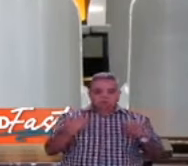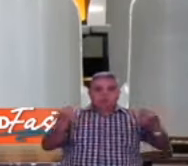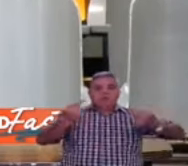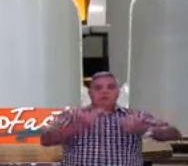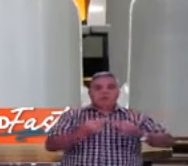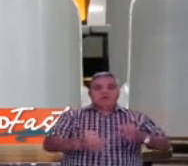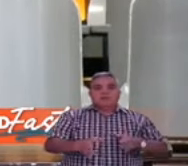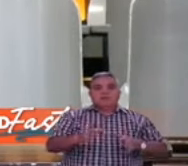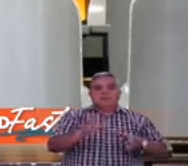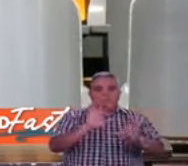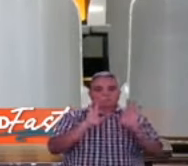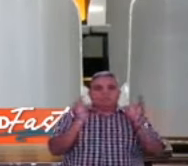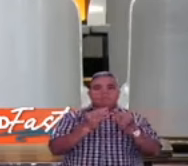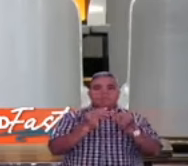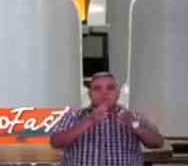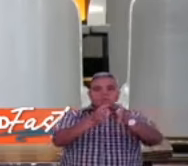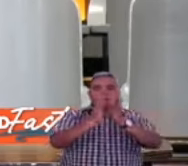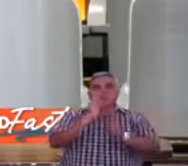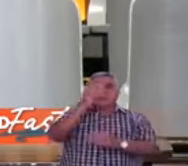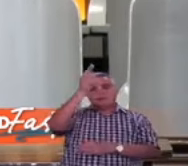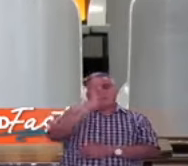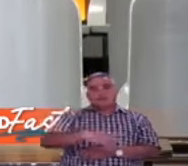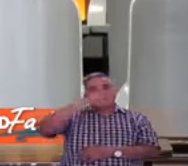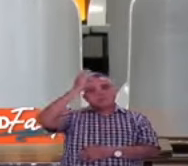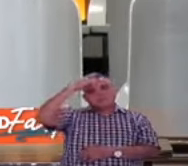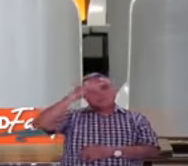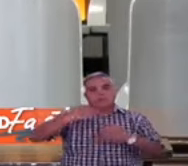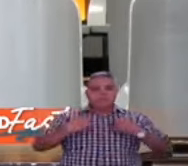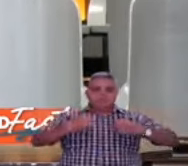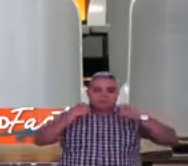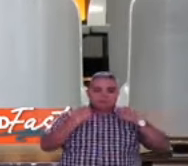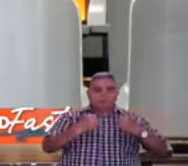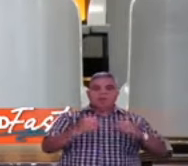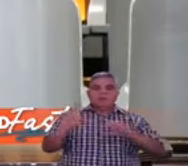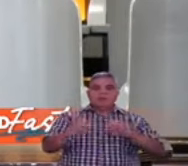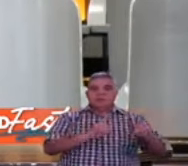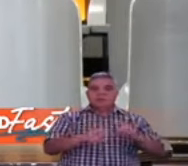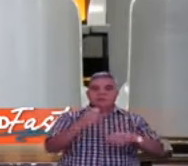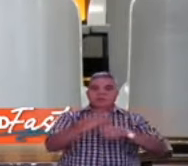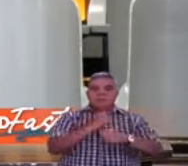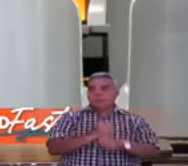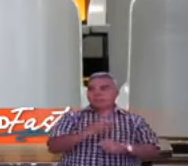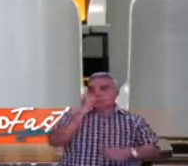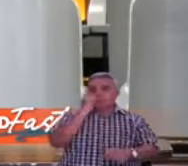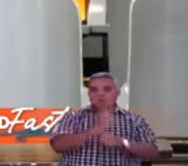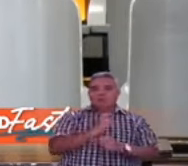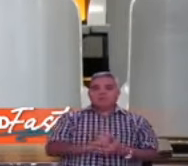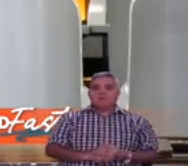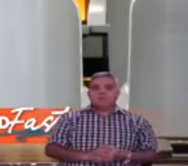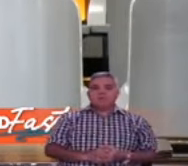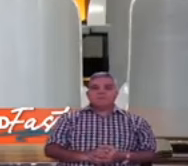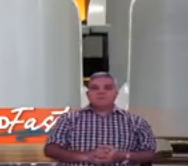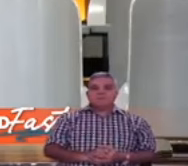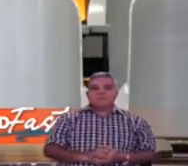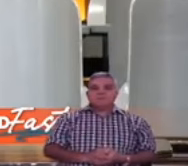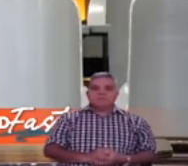things right, just ask God for wisdom, for strength, to be able to do and make it right. Don't be discouraged. The piano